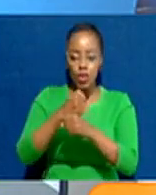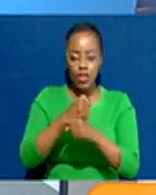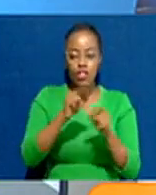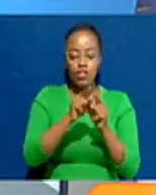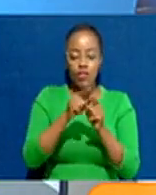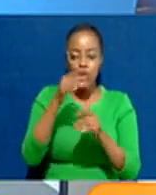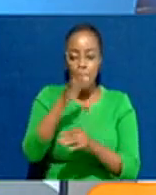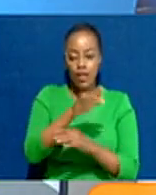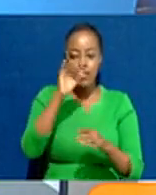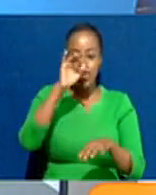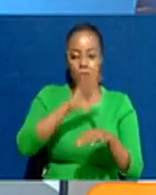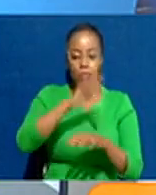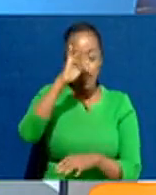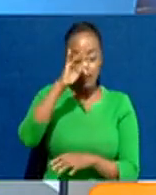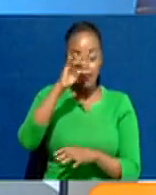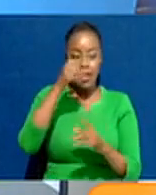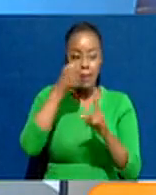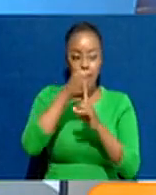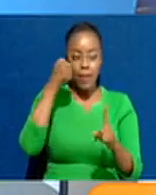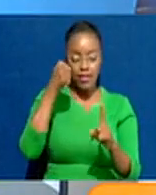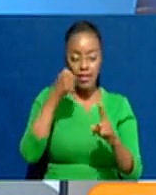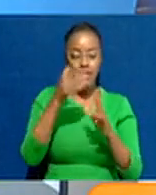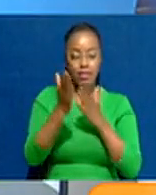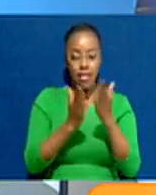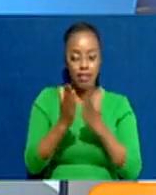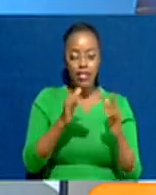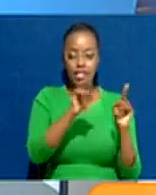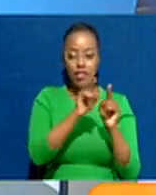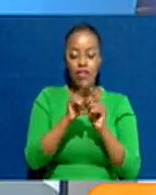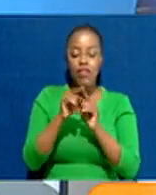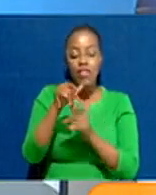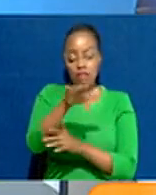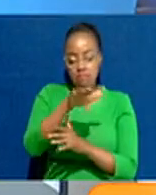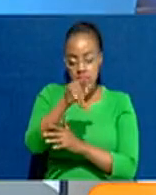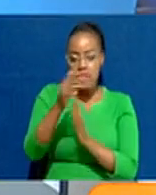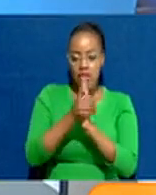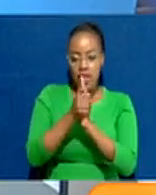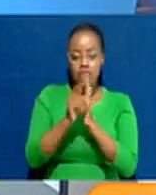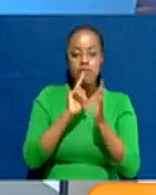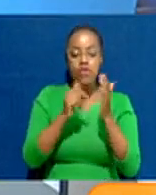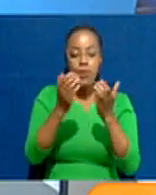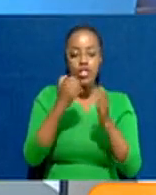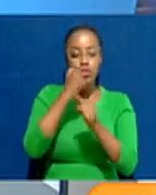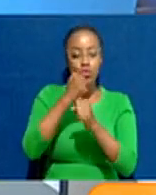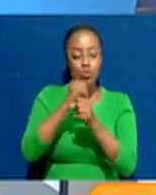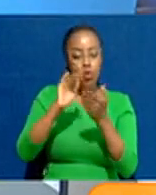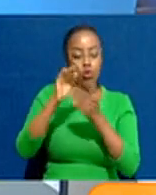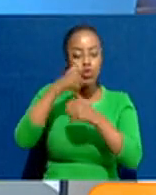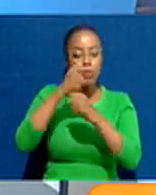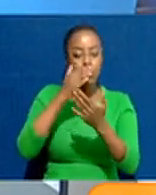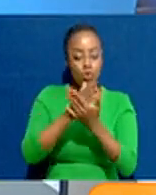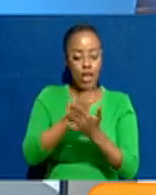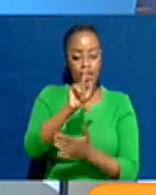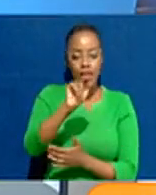restore the impacted services as soon as possible. However, industry experts say that more needs to be done to ensure that the